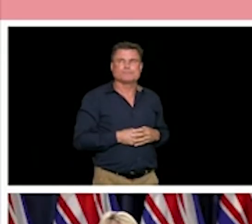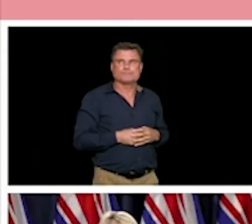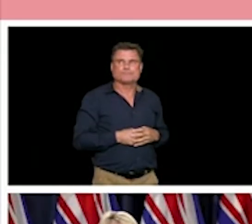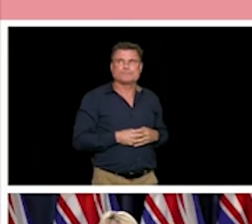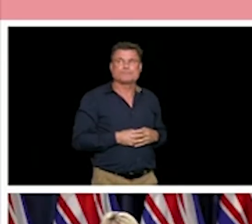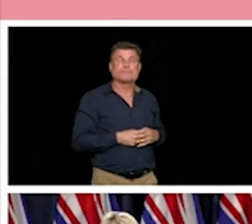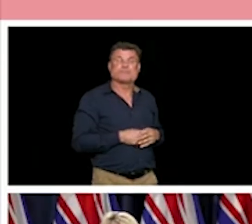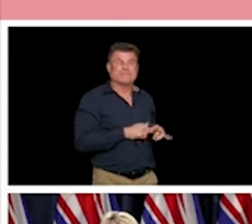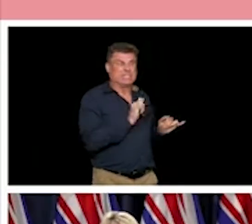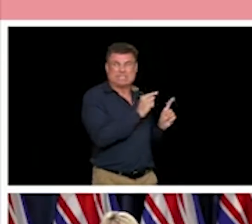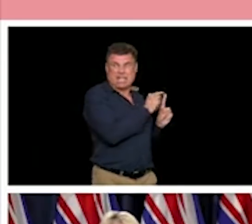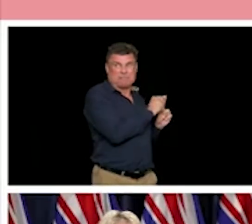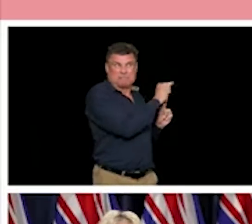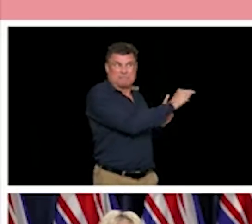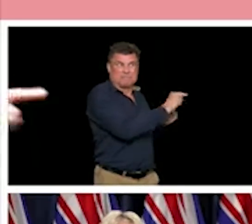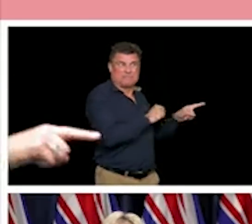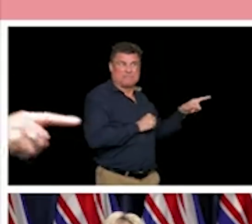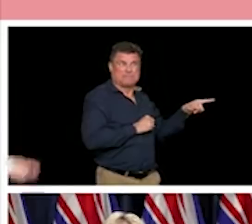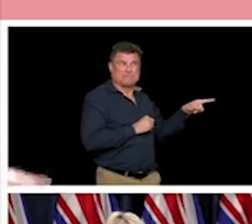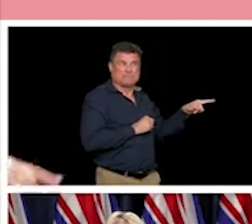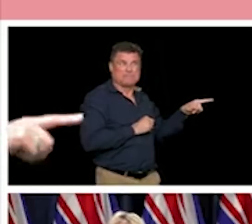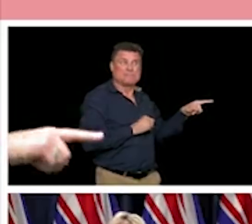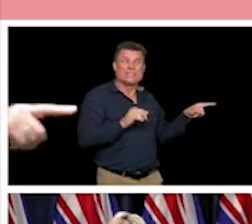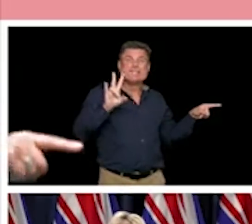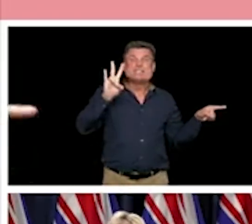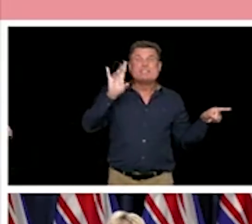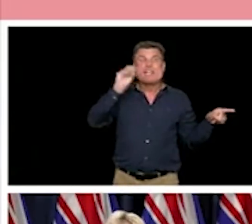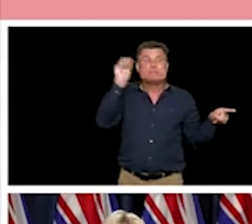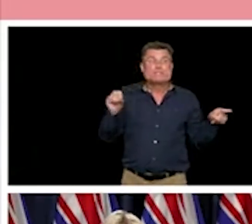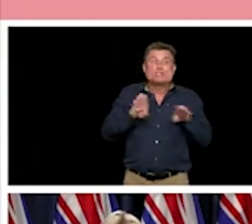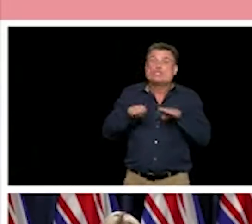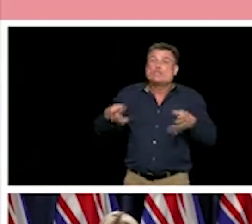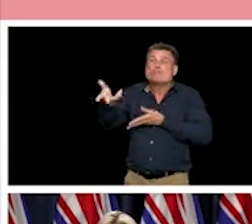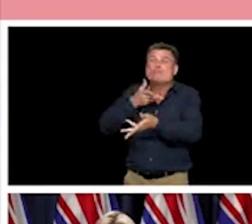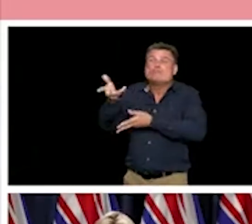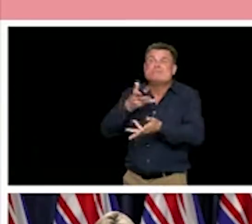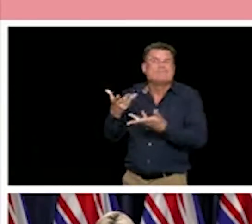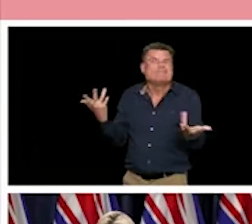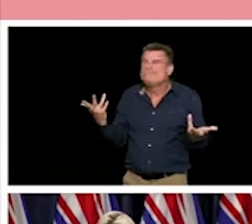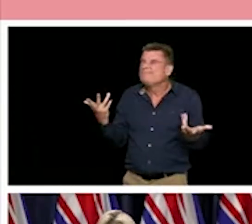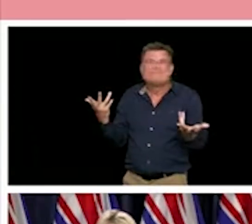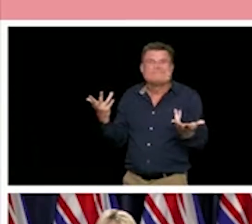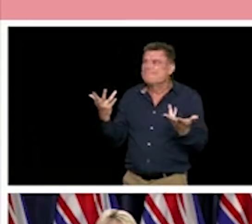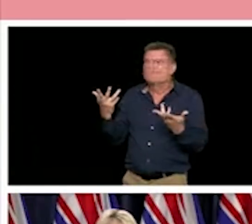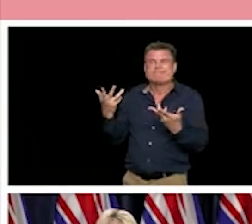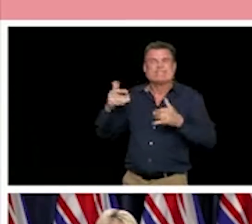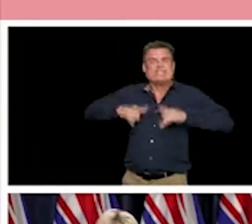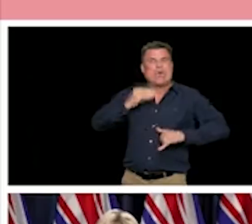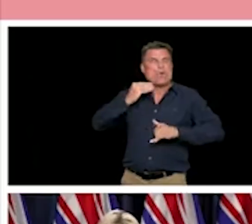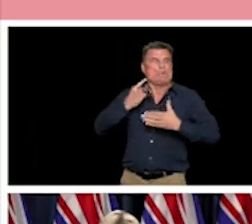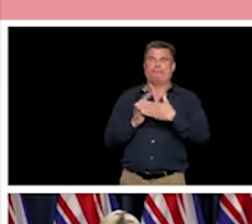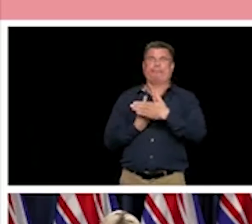all important considerations for how we move forward and the decisions that we're making for the coming weeks and months.